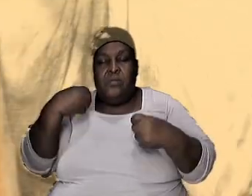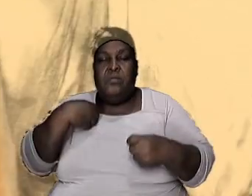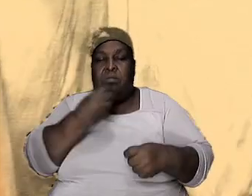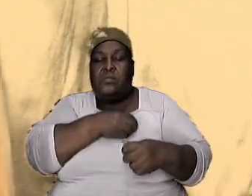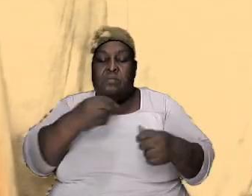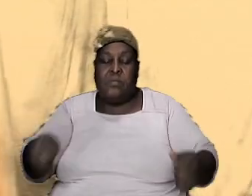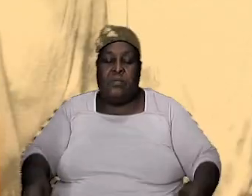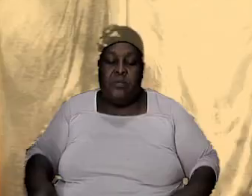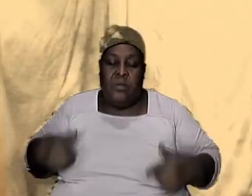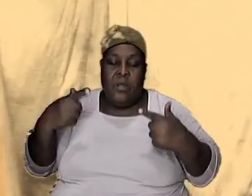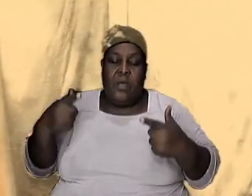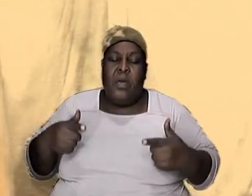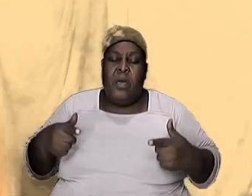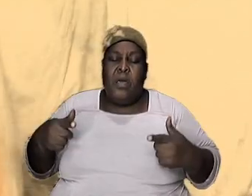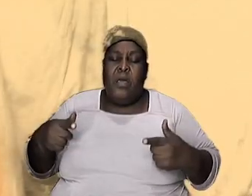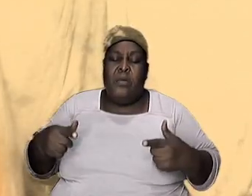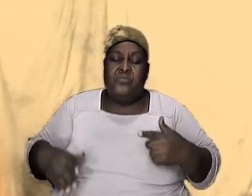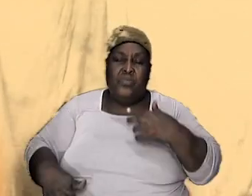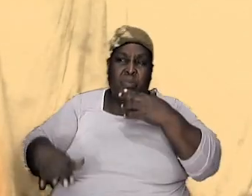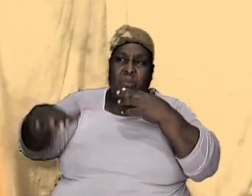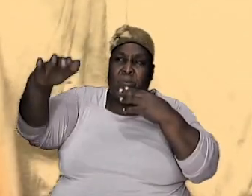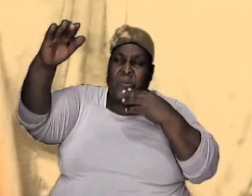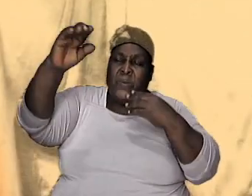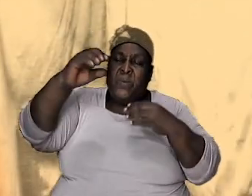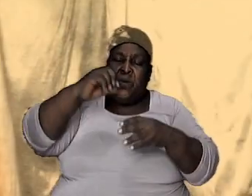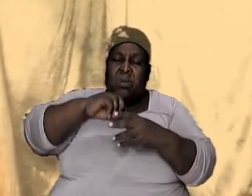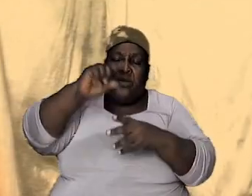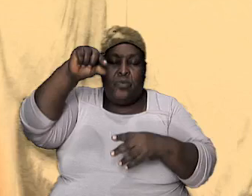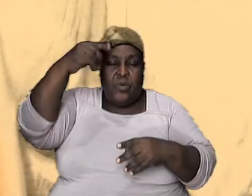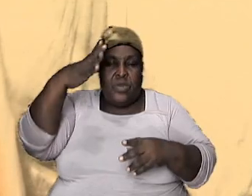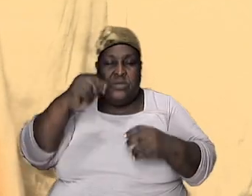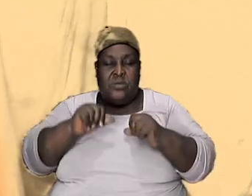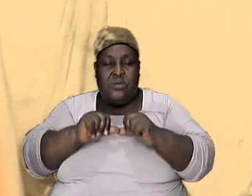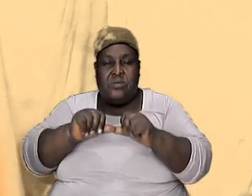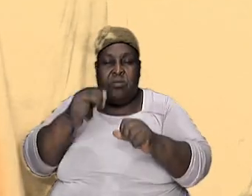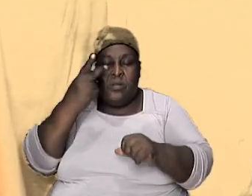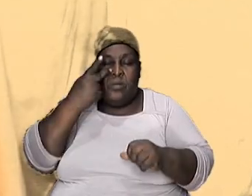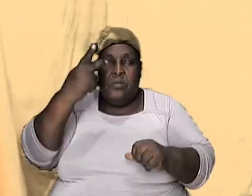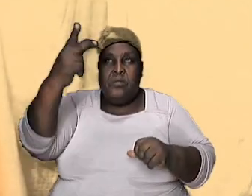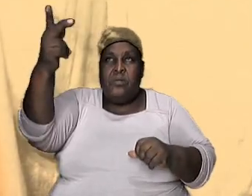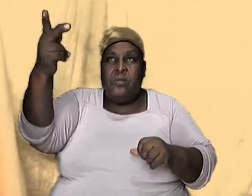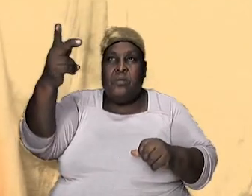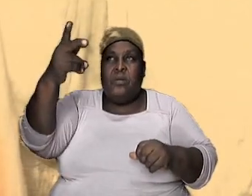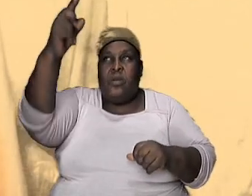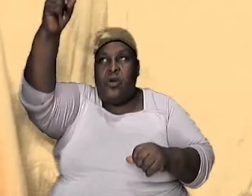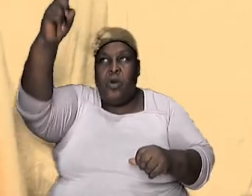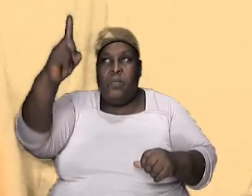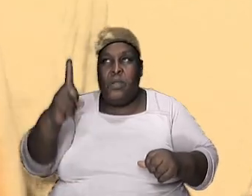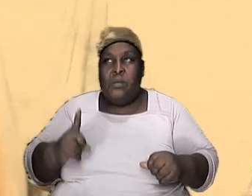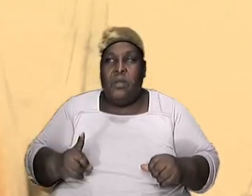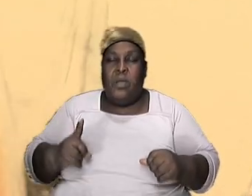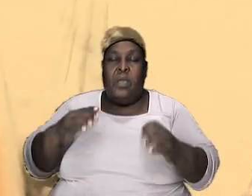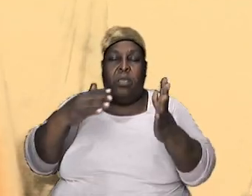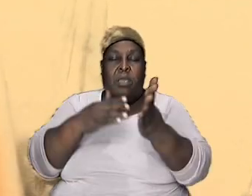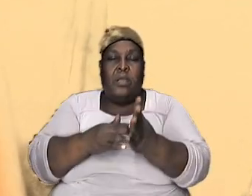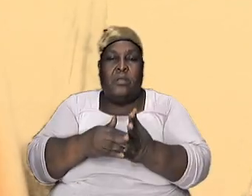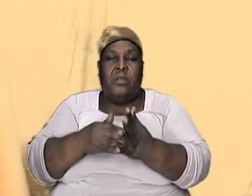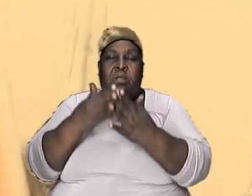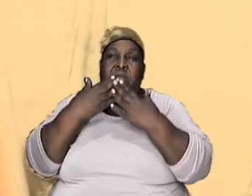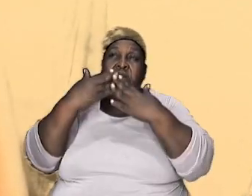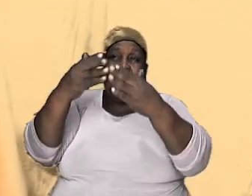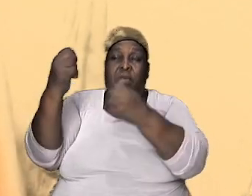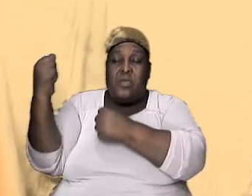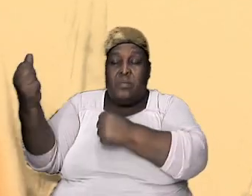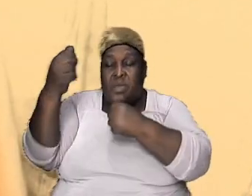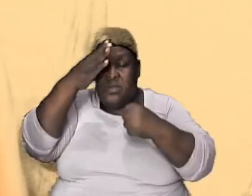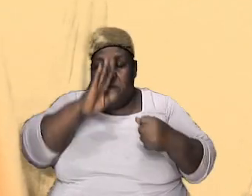as we grow in grace. Help us, Lord, to continue to look for you. For we know, God, you're coming back. You're coming back again. Thank you, mighty